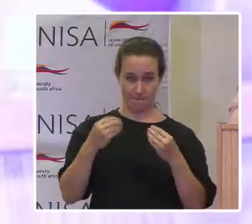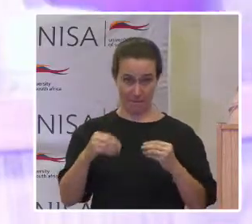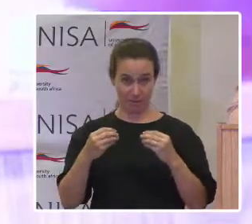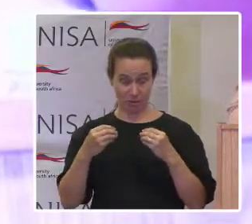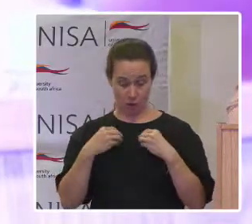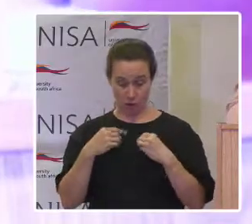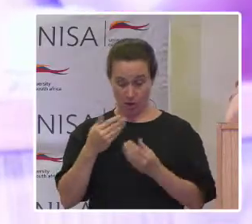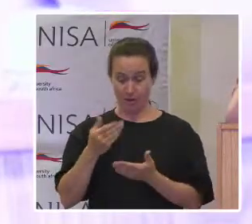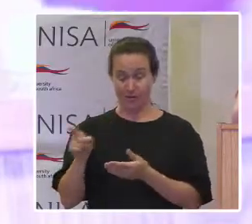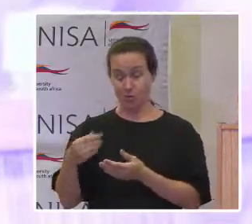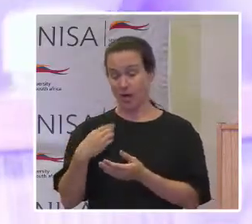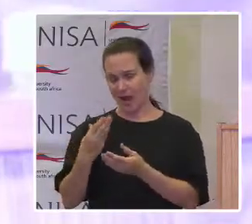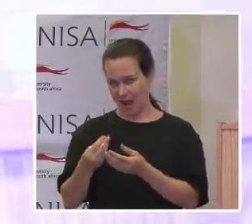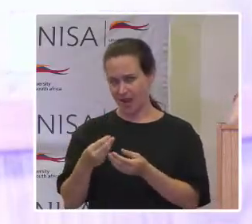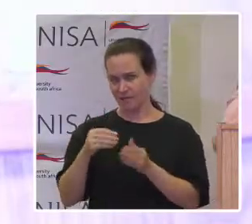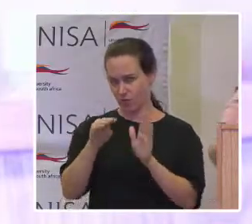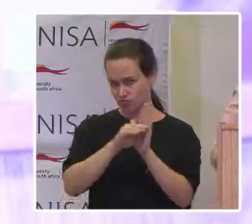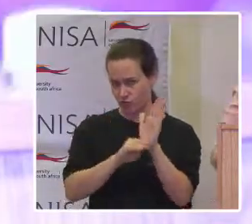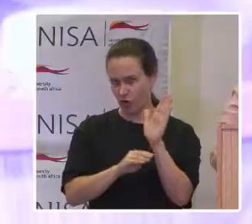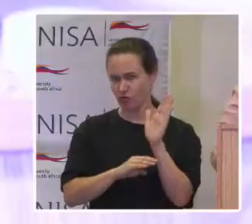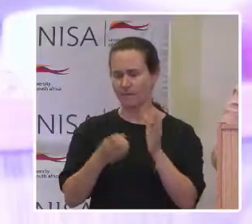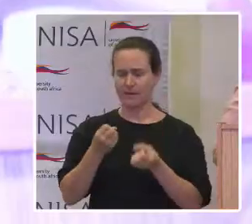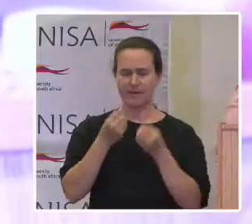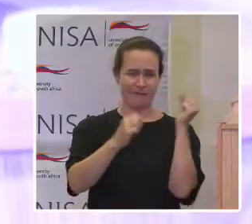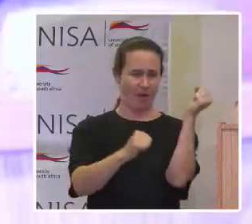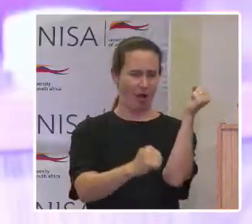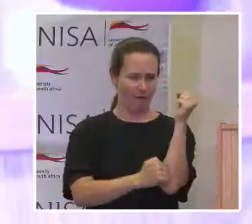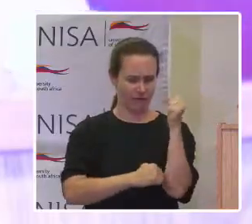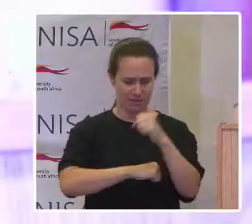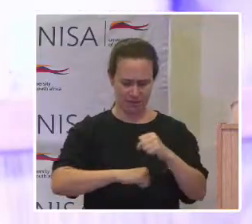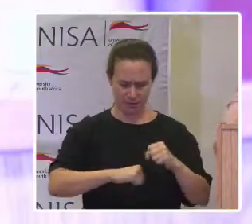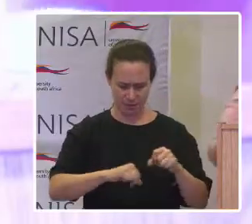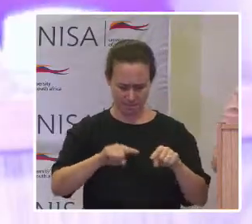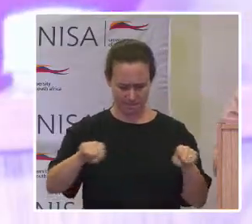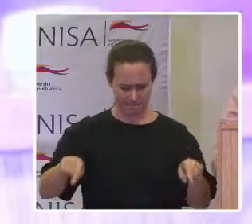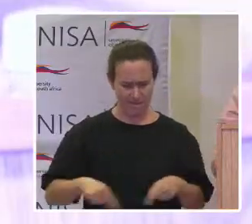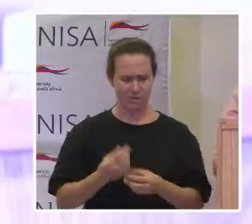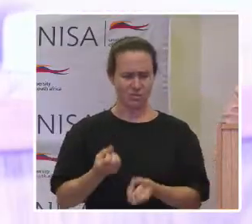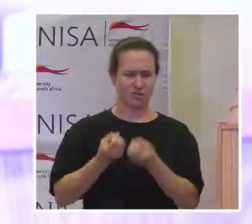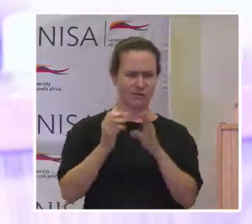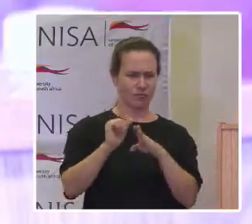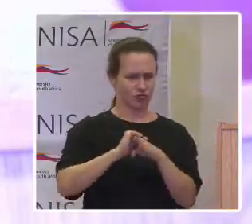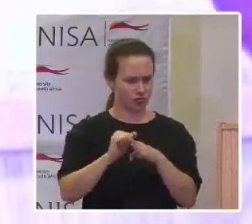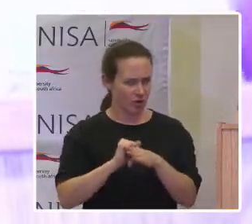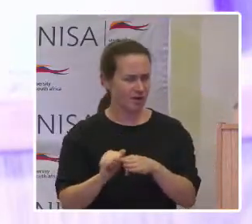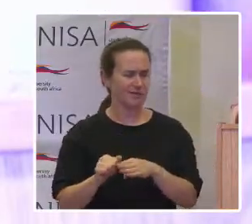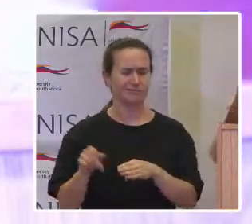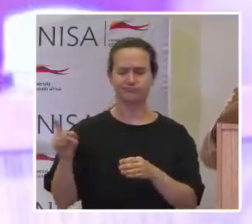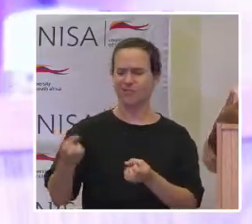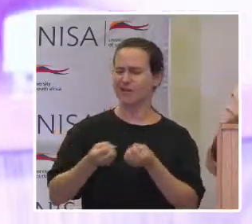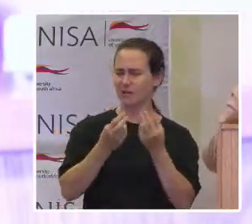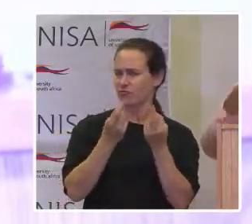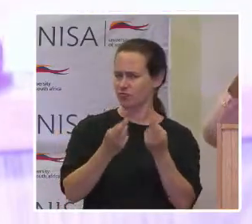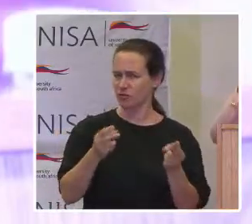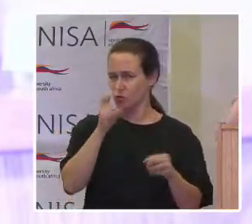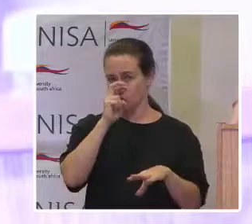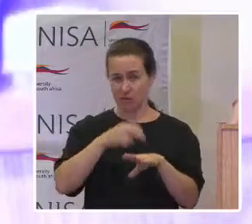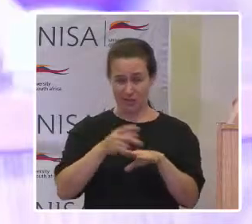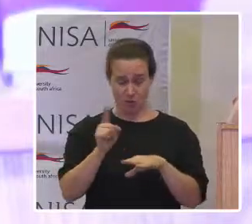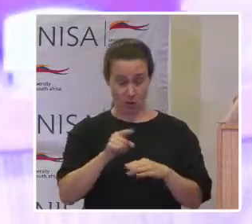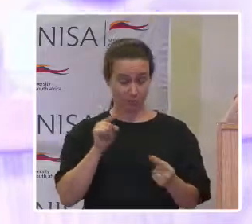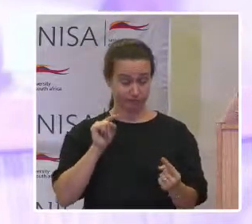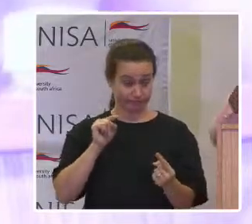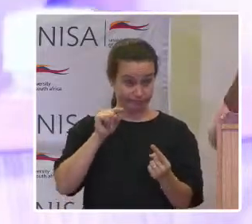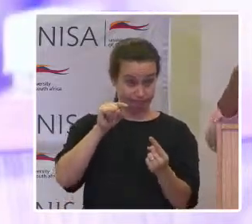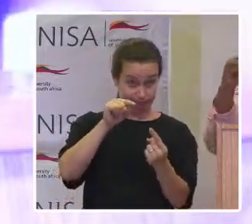do what now? They give you the office space, they give you the training that you need, they give you the resources that you need until